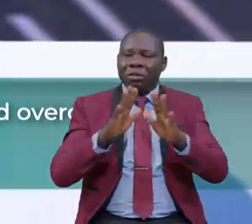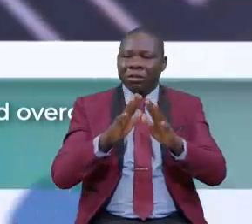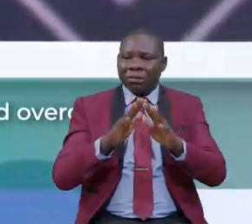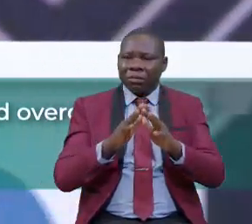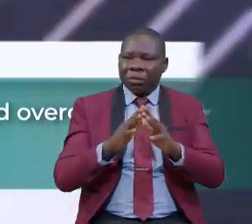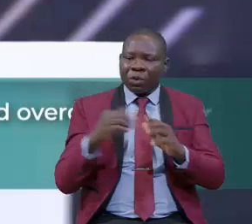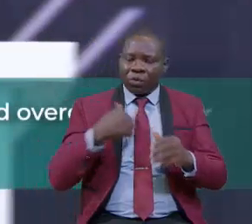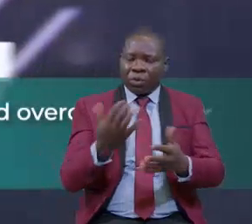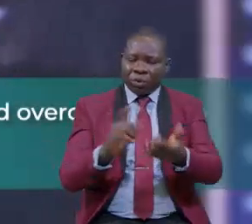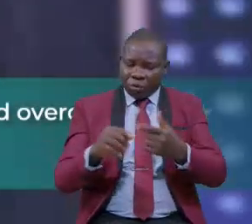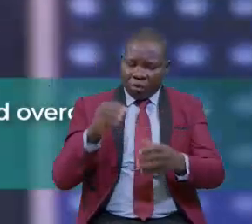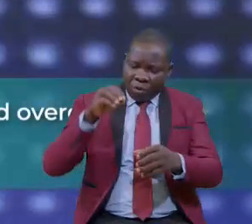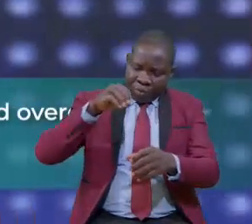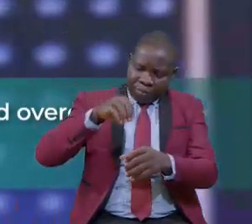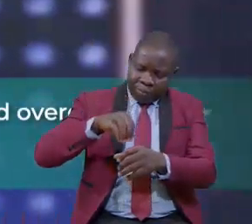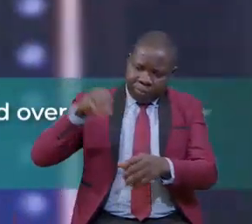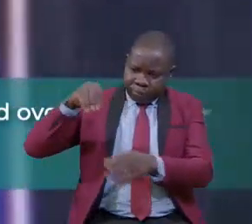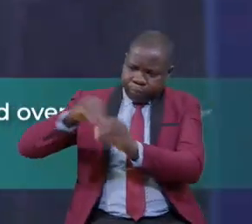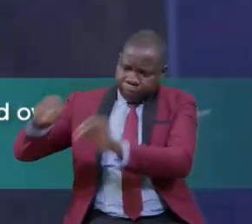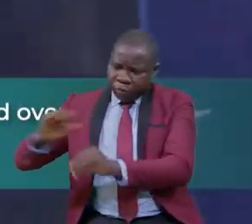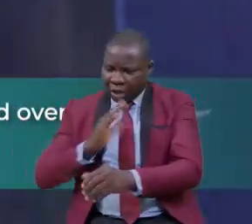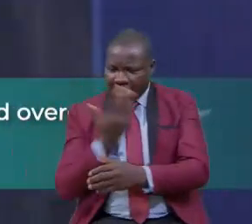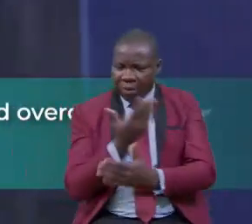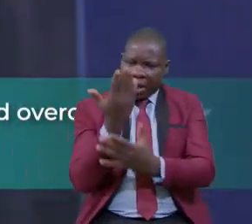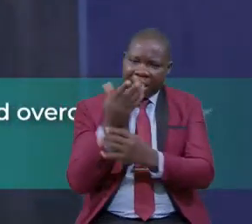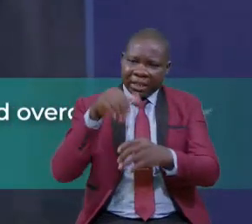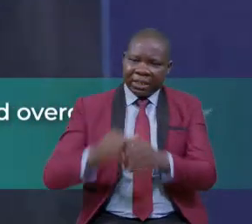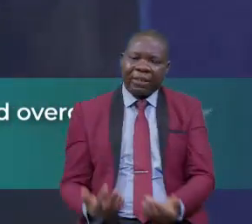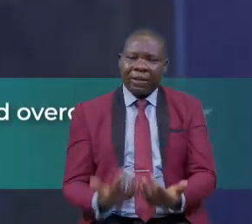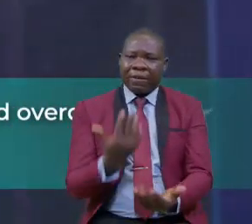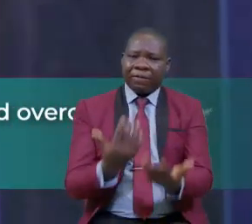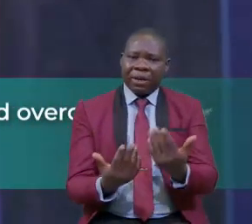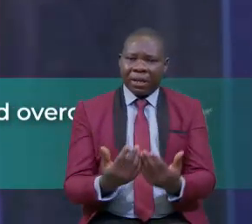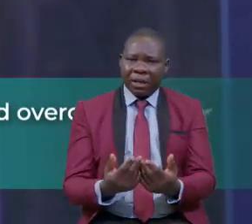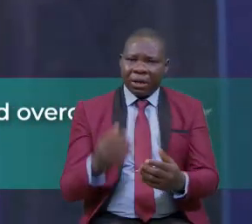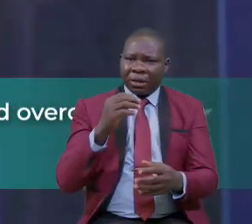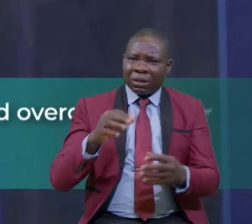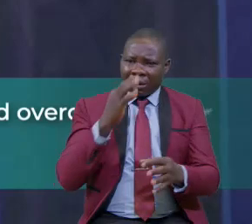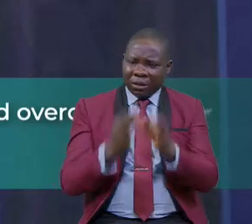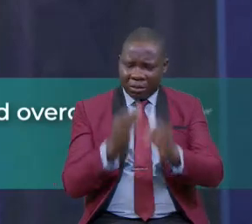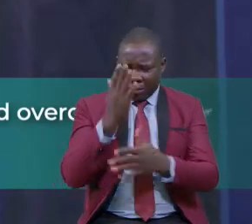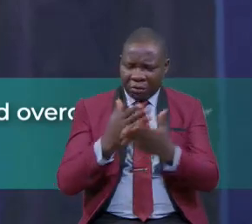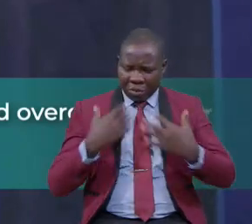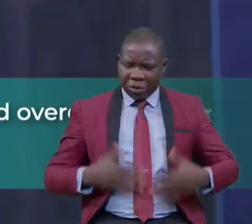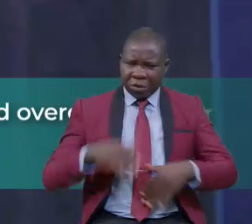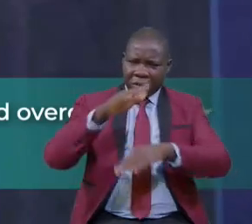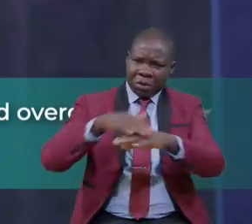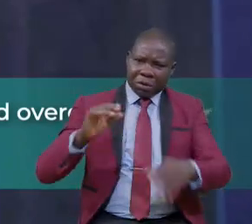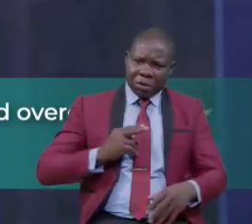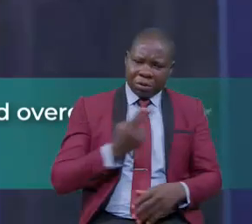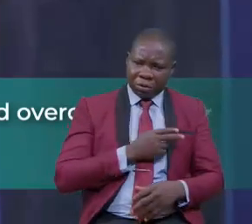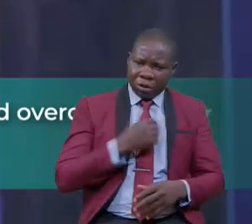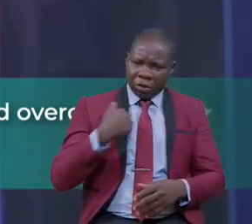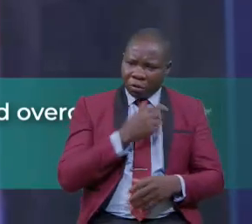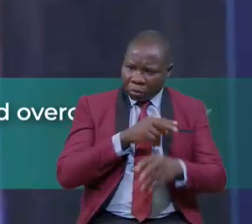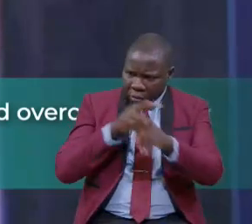of nothing. We're fearful of nobody. You know, somebody comes and we look at their faces and, you know, they don't look like